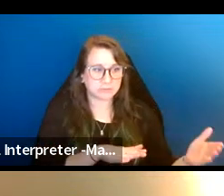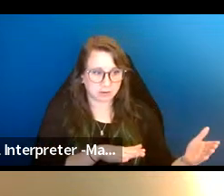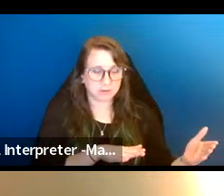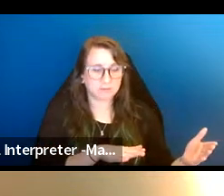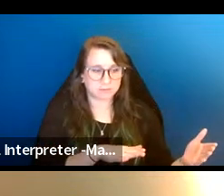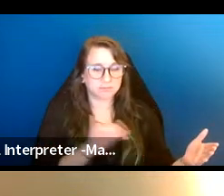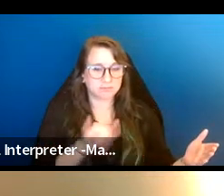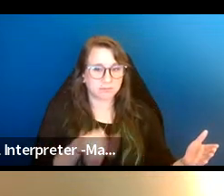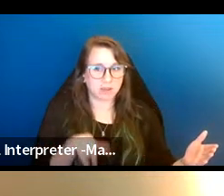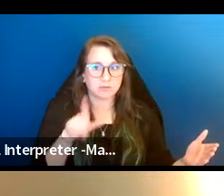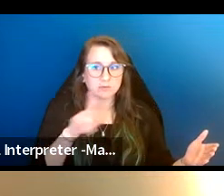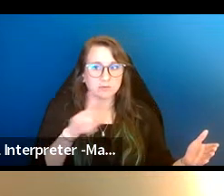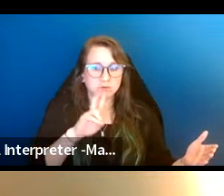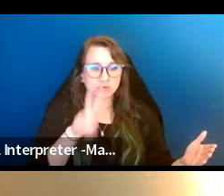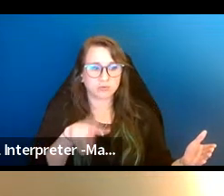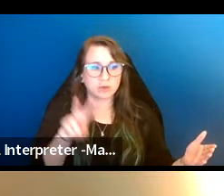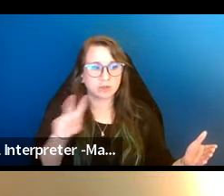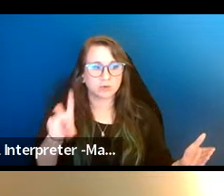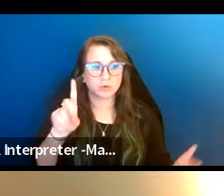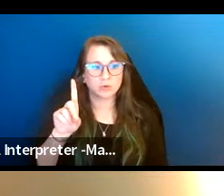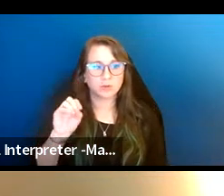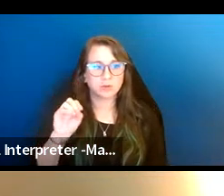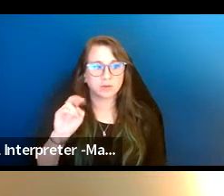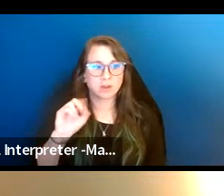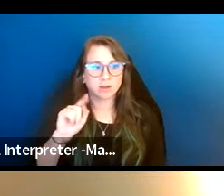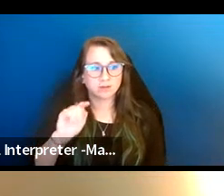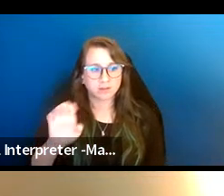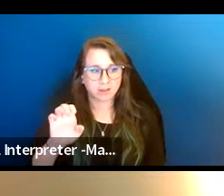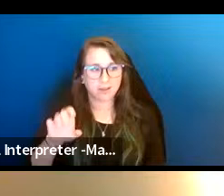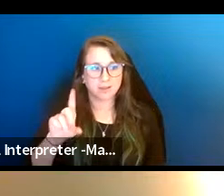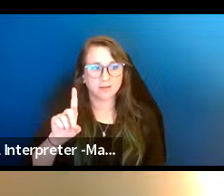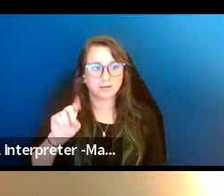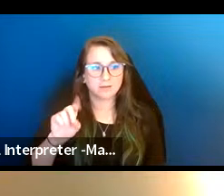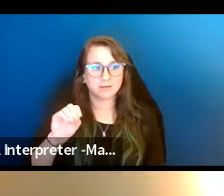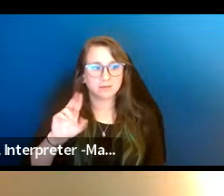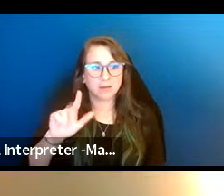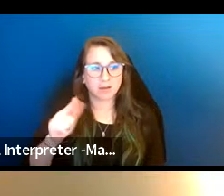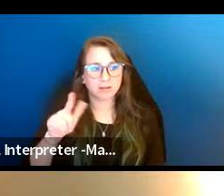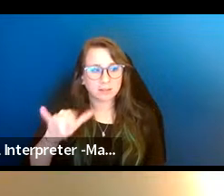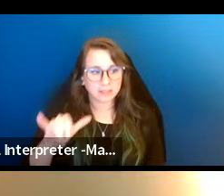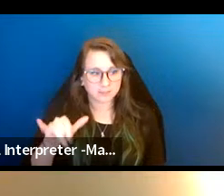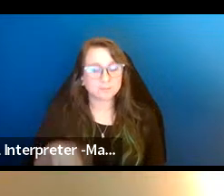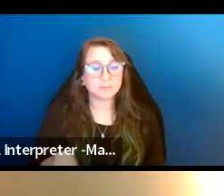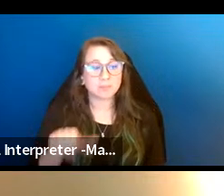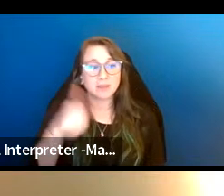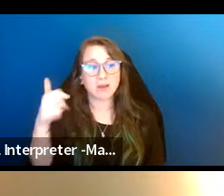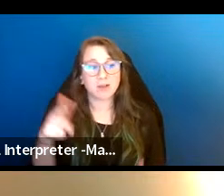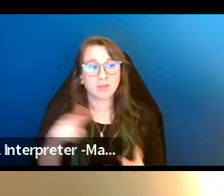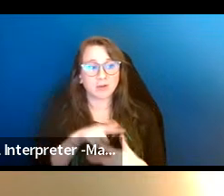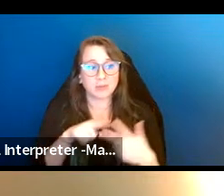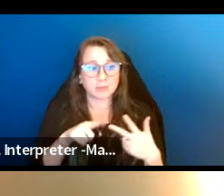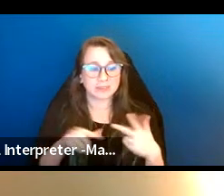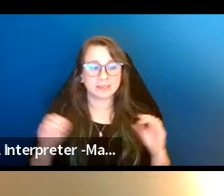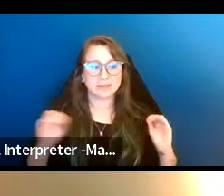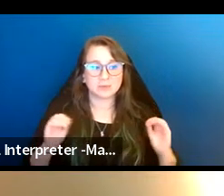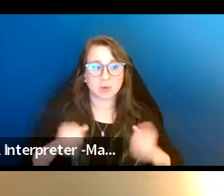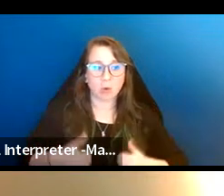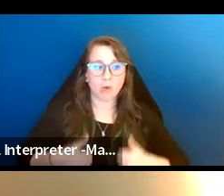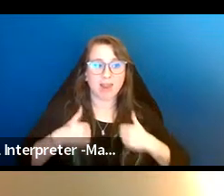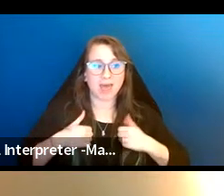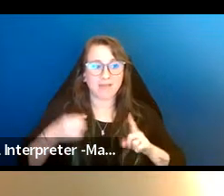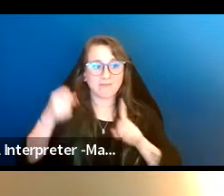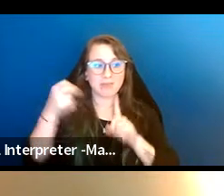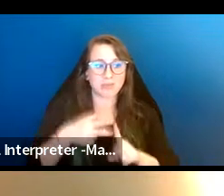was 22-year-old Dante Dudley of Washington, D.C. The other 3 victims suffered non-life-threatening